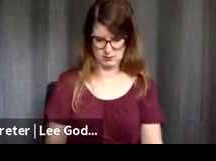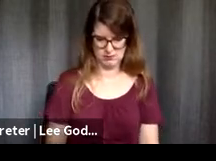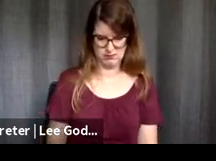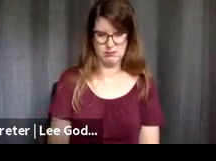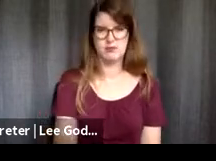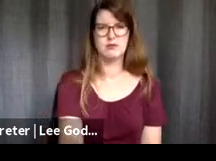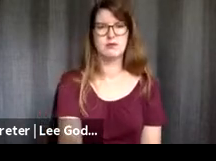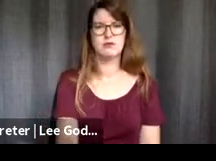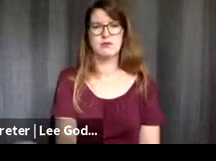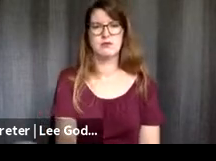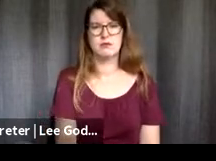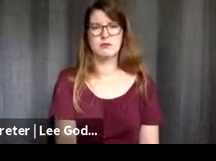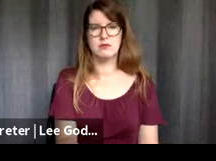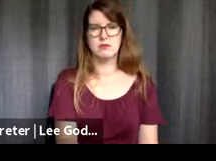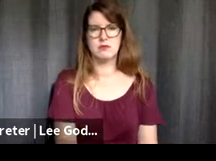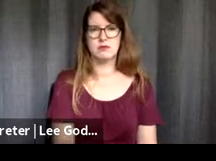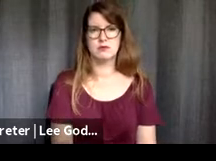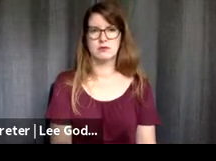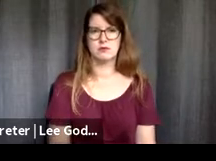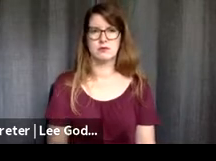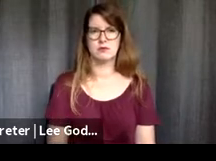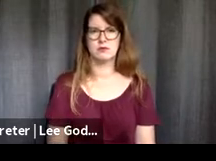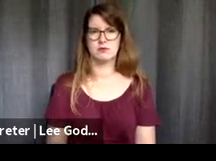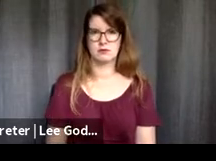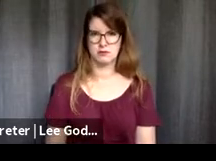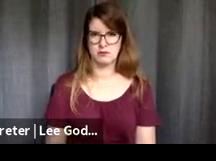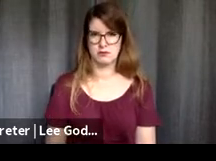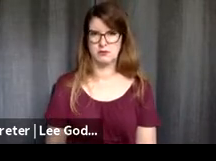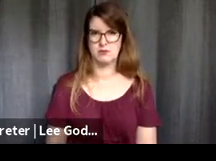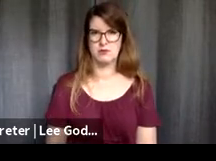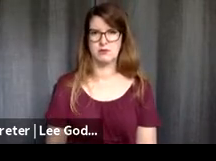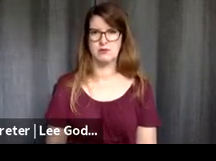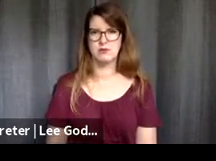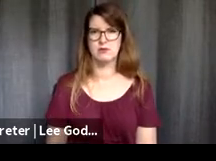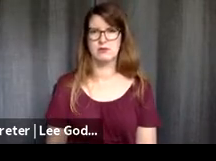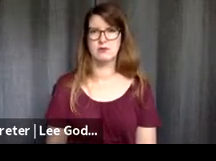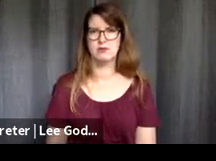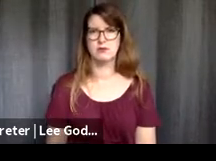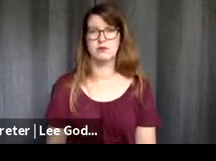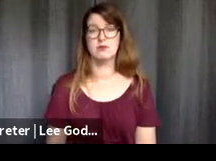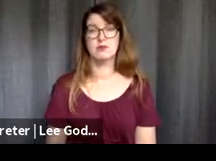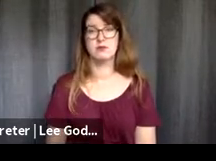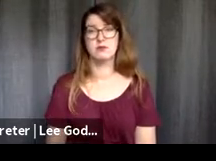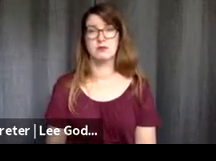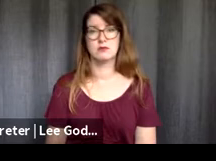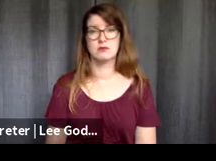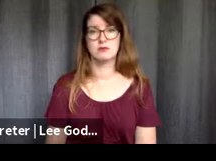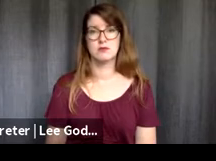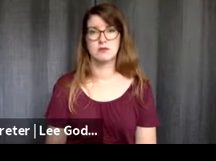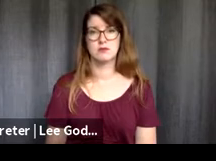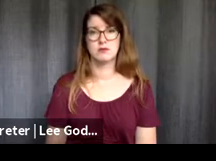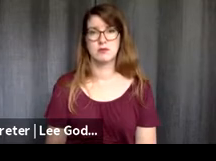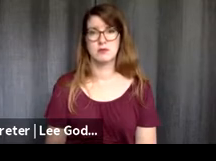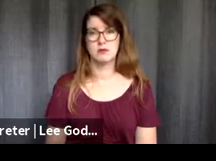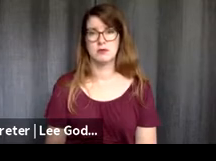riches? If you've not been trustworthy with someone else's property, meaning when like all our plastic pieces go back